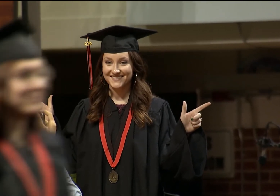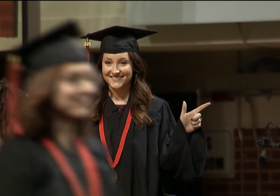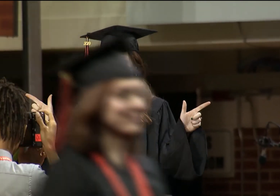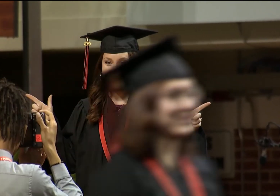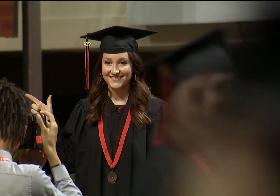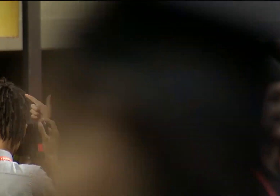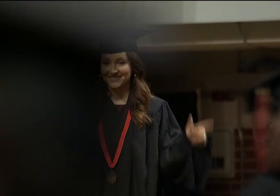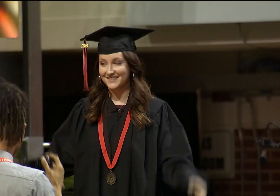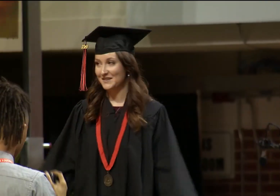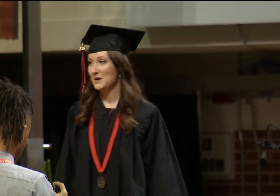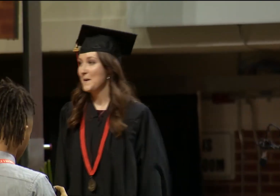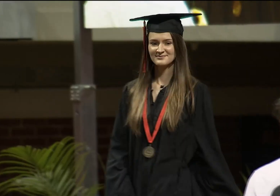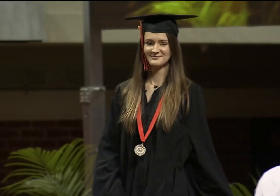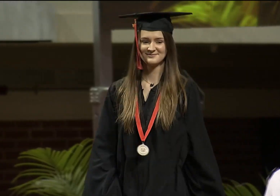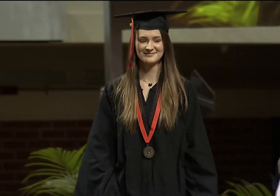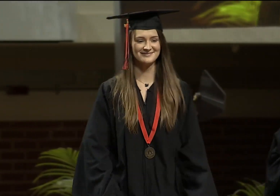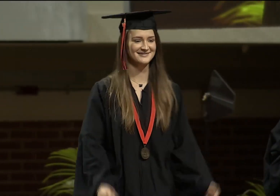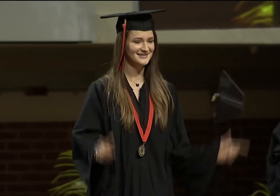Emily Hanvey.